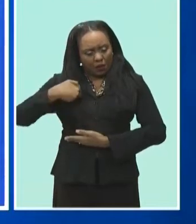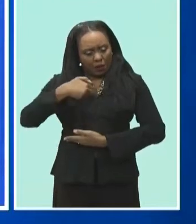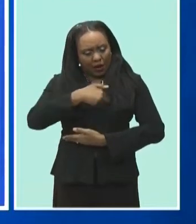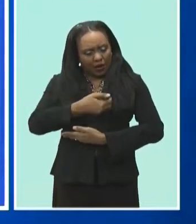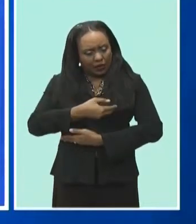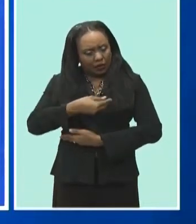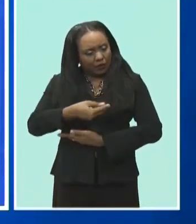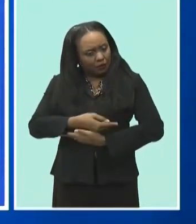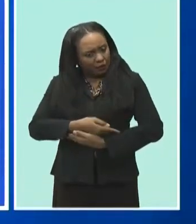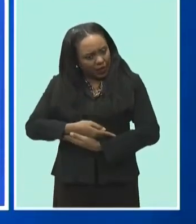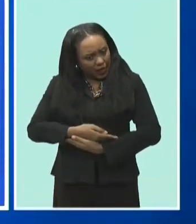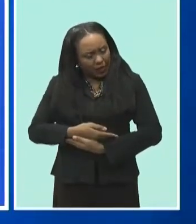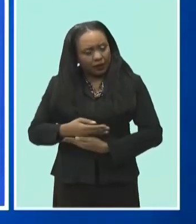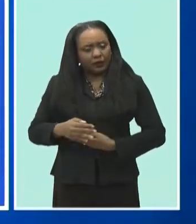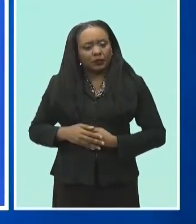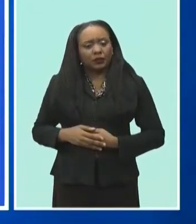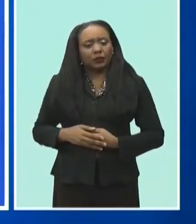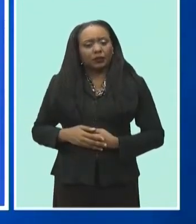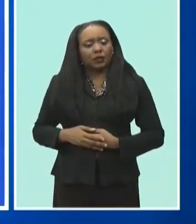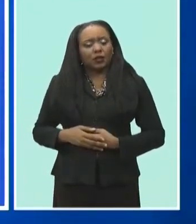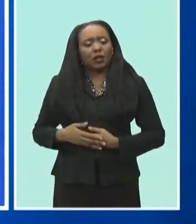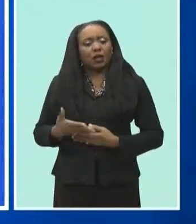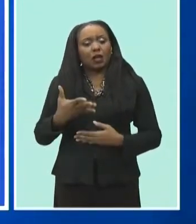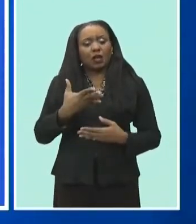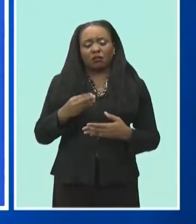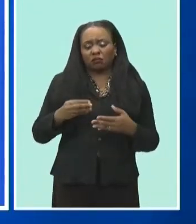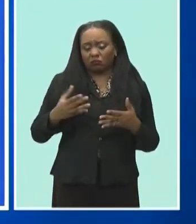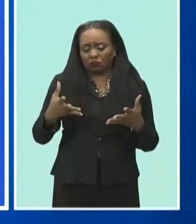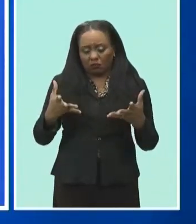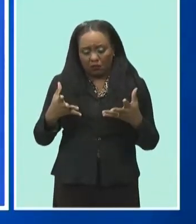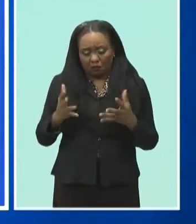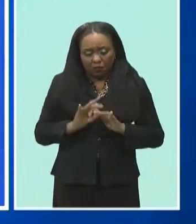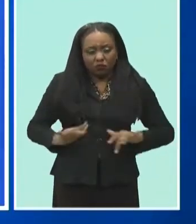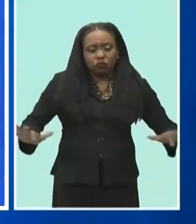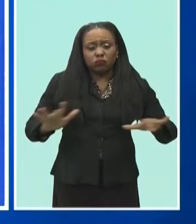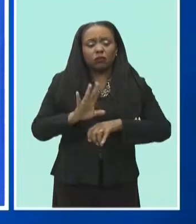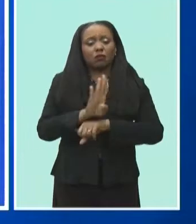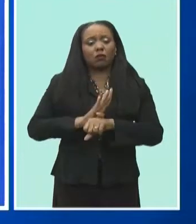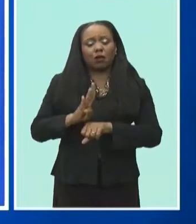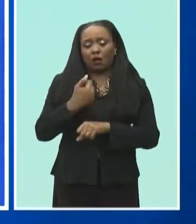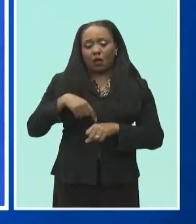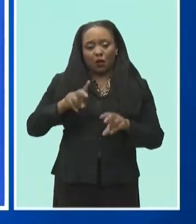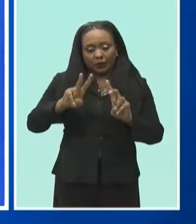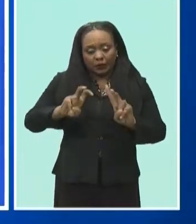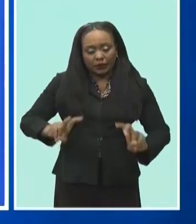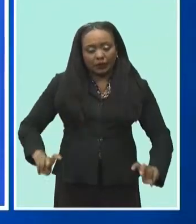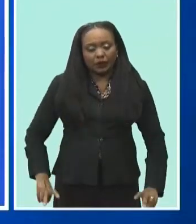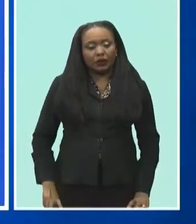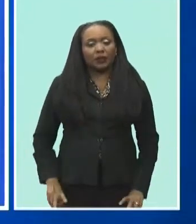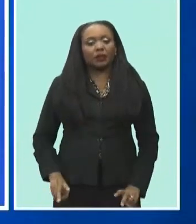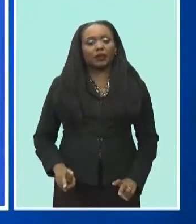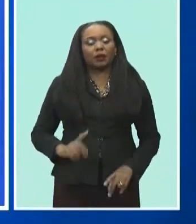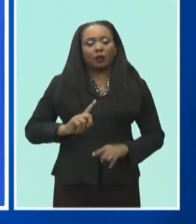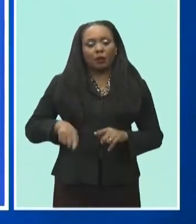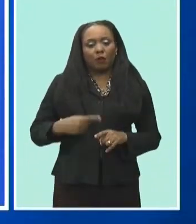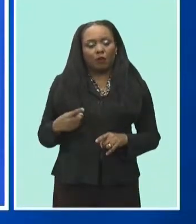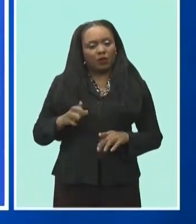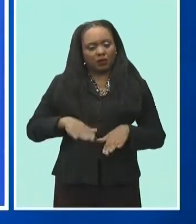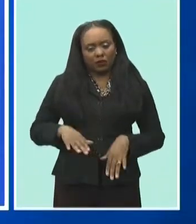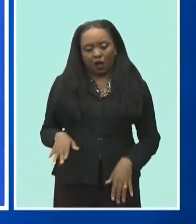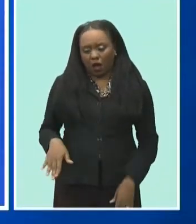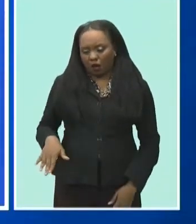and other NCDs. And nationally, our children are screened in the public and private sectors during their growth and